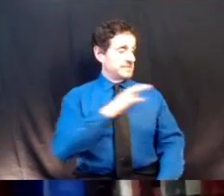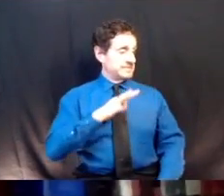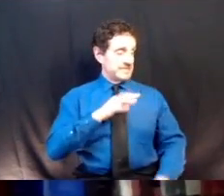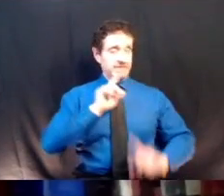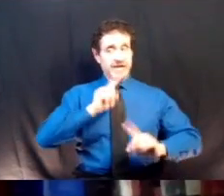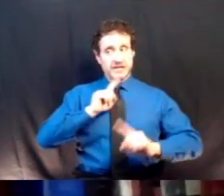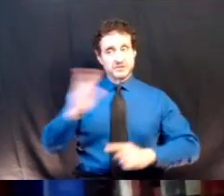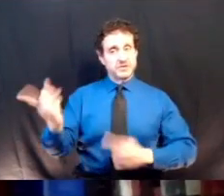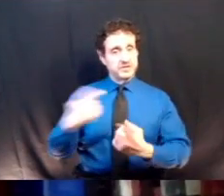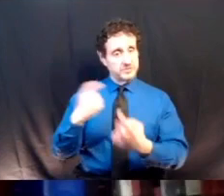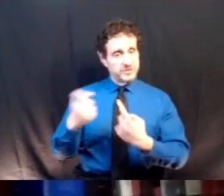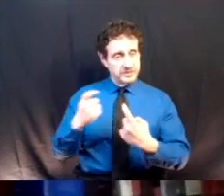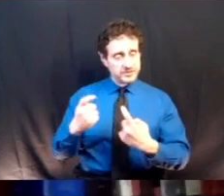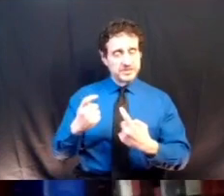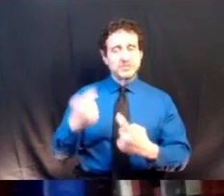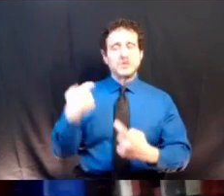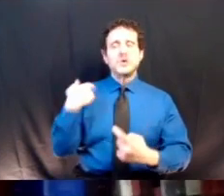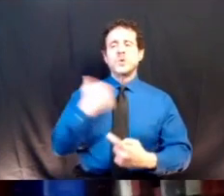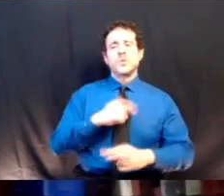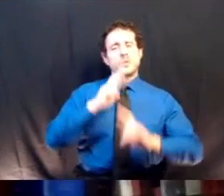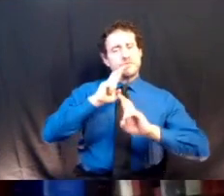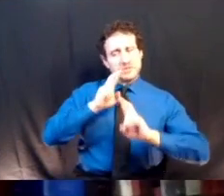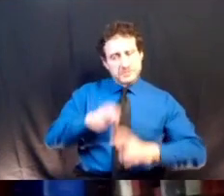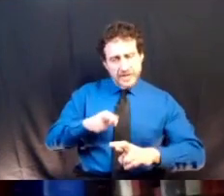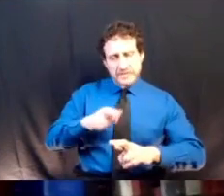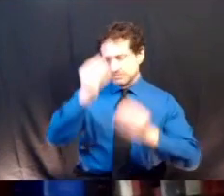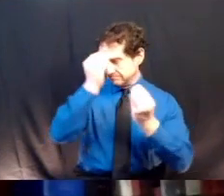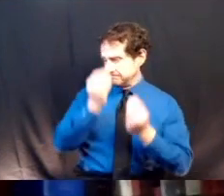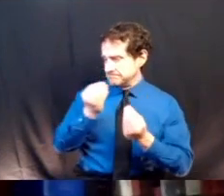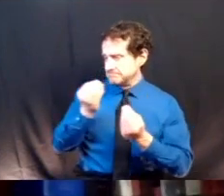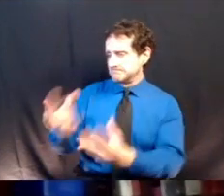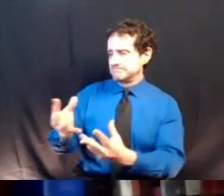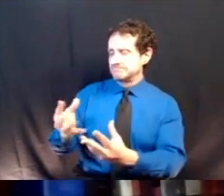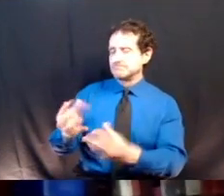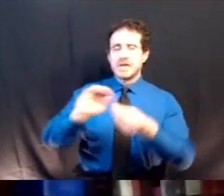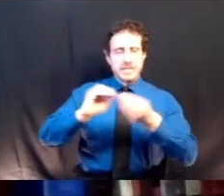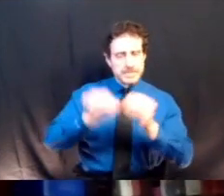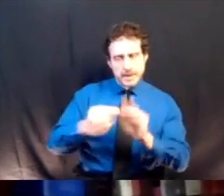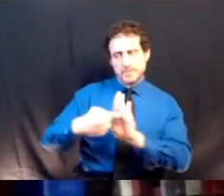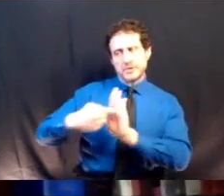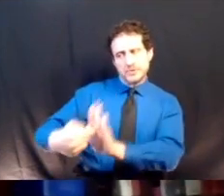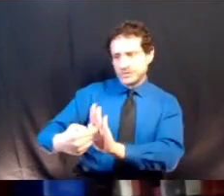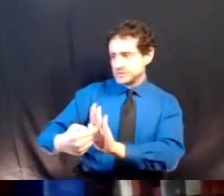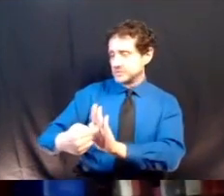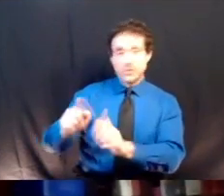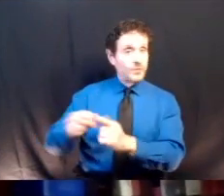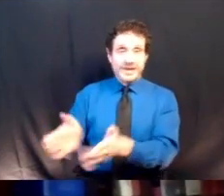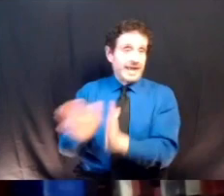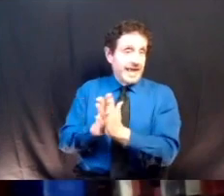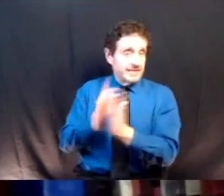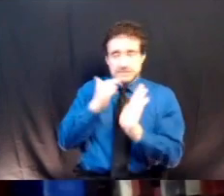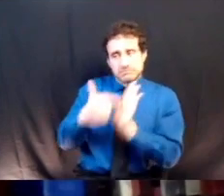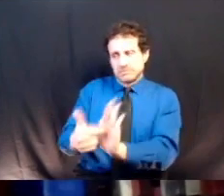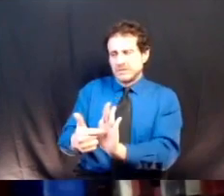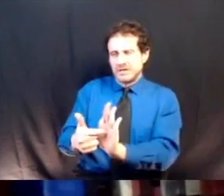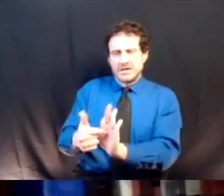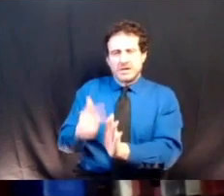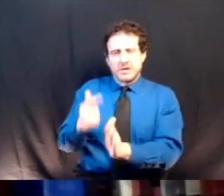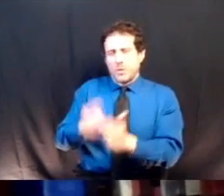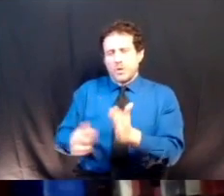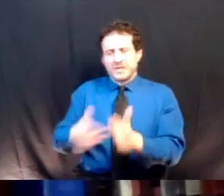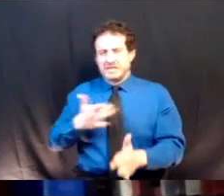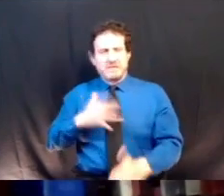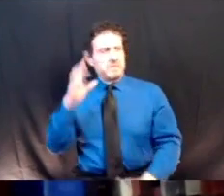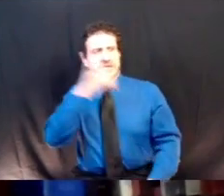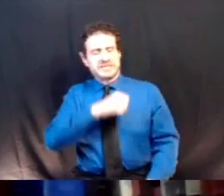We've responded by giving data and information whenever asked. So I'm not sure what he's missing out on. It sounds like